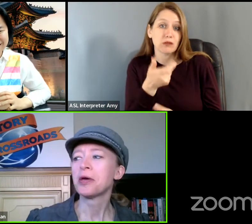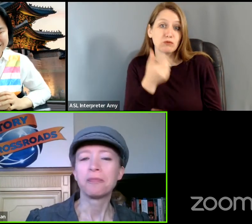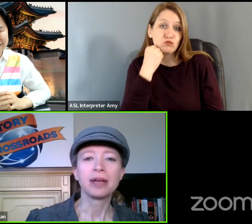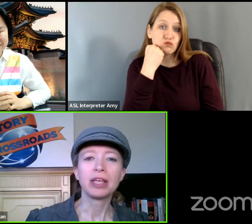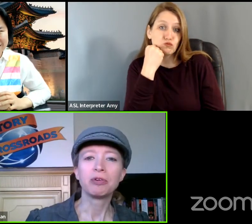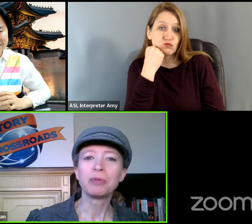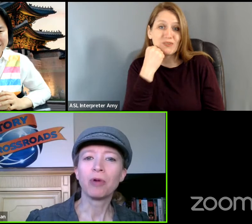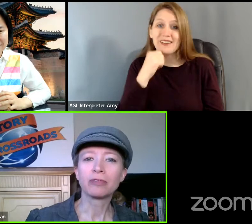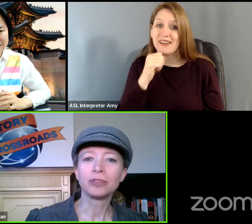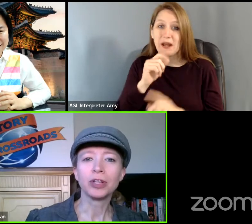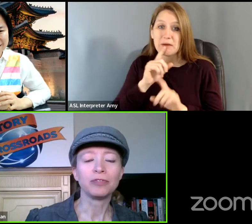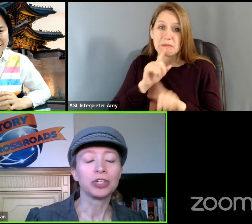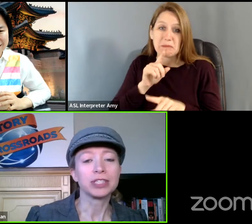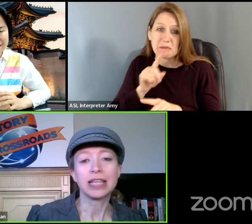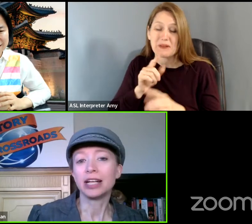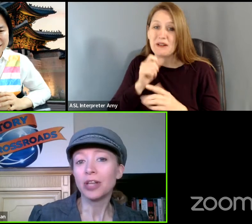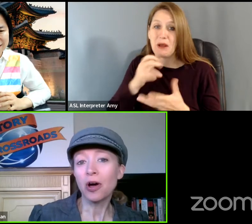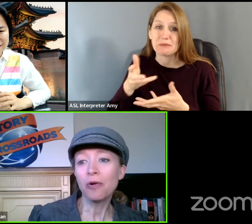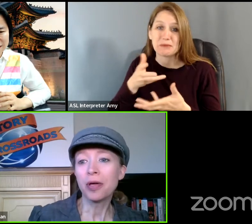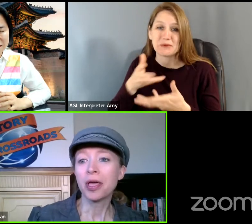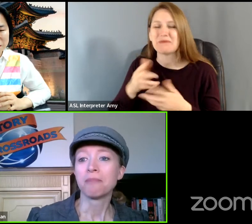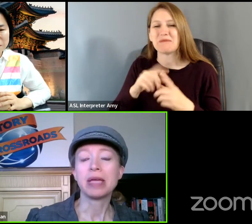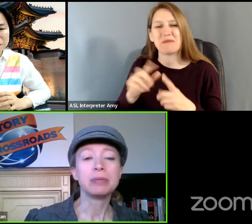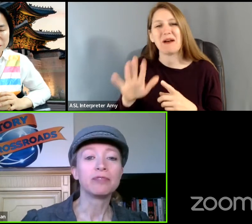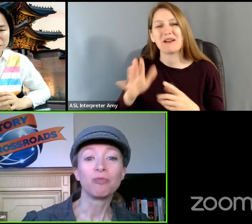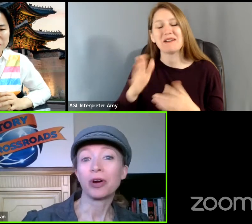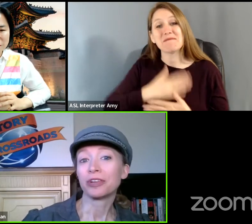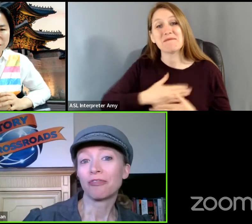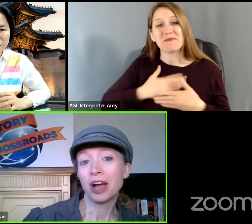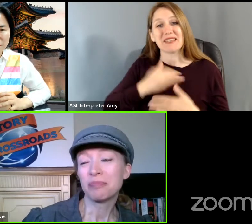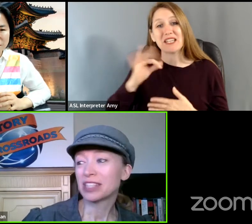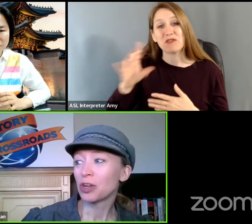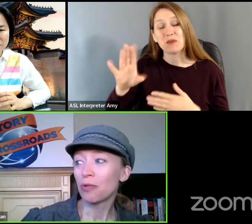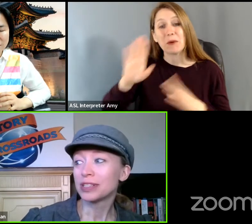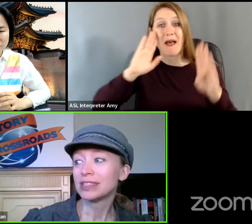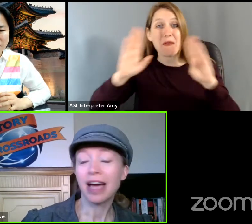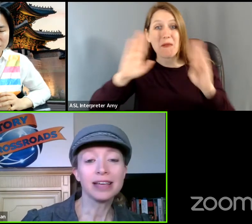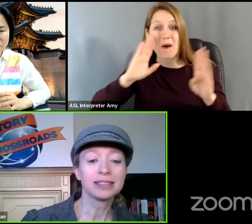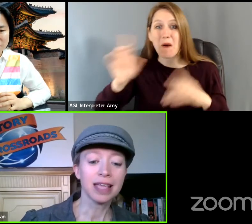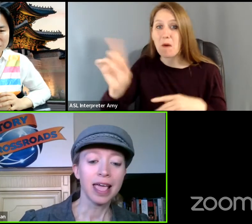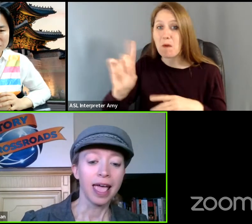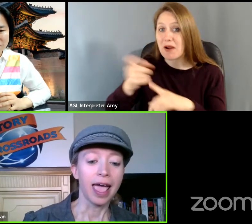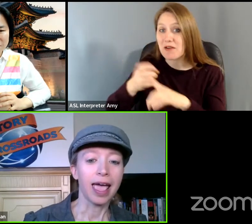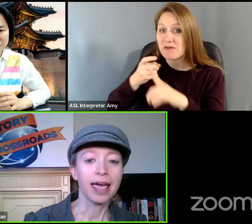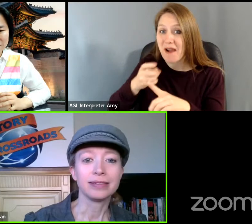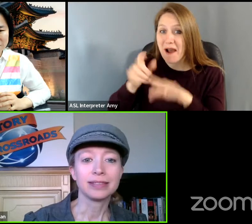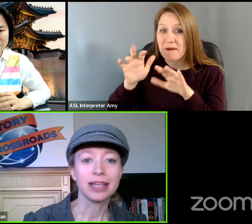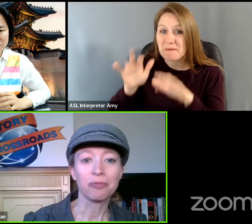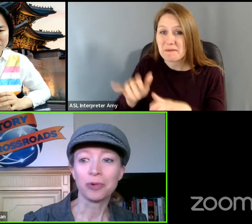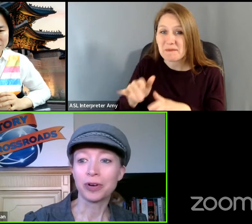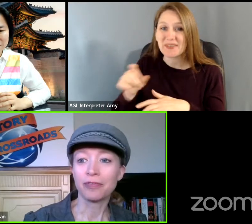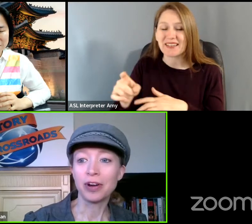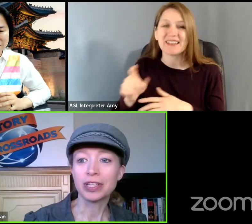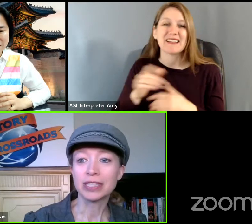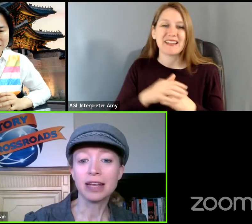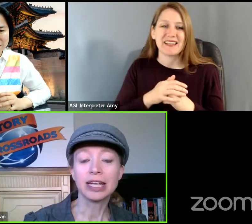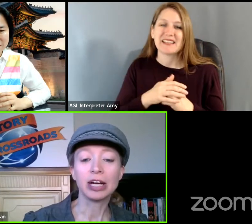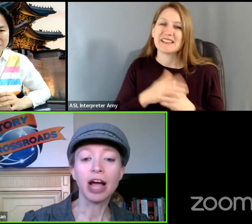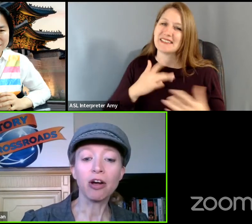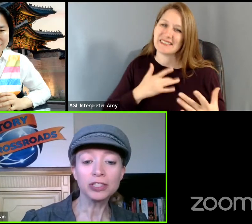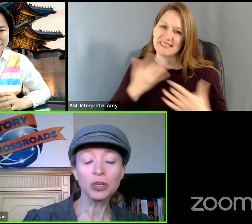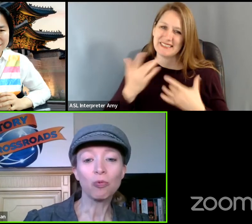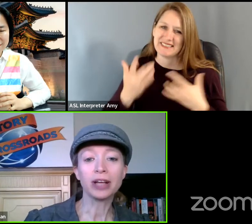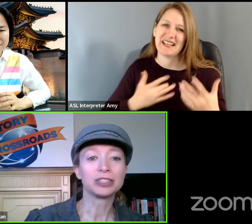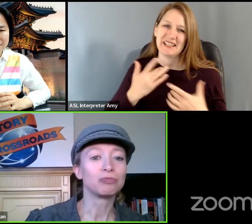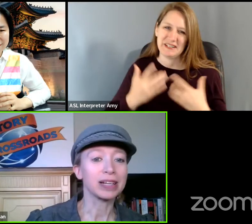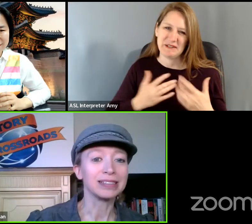stream, but it would be wonderful if you could say hello, maybe even where you're from. That's always nice. And we're very excited here.